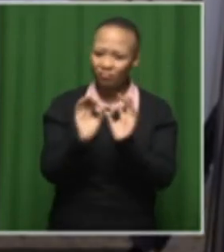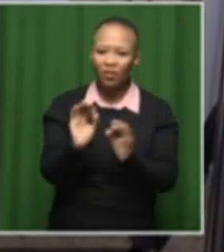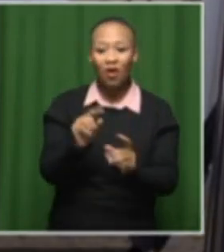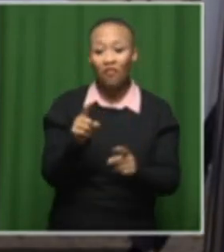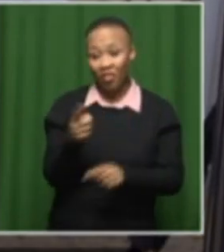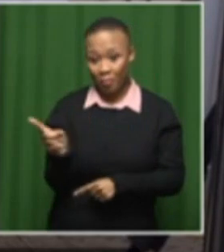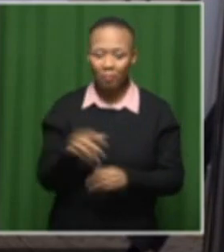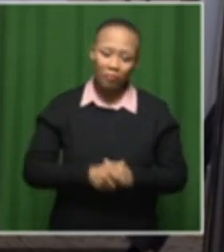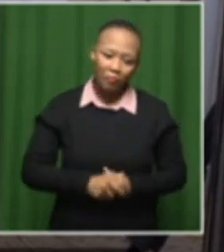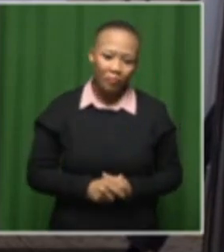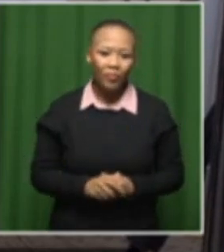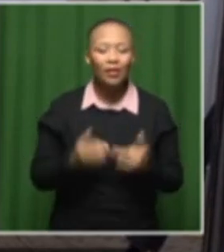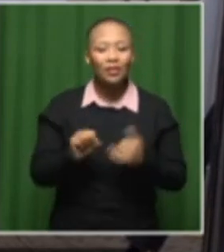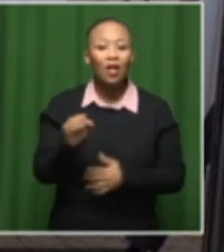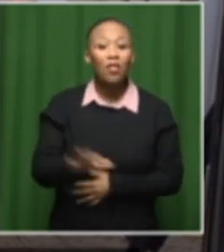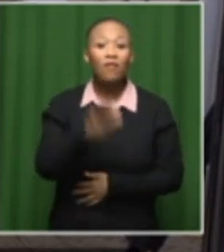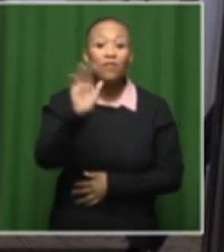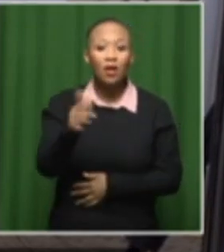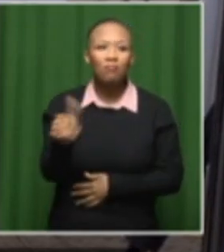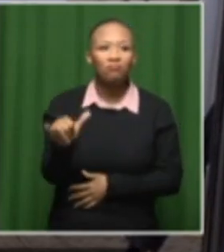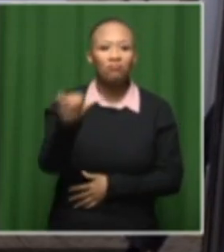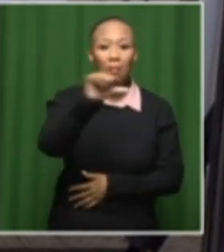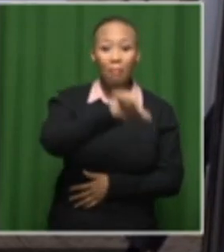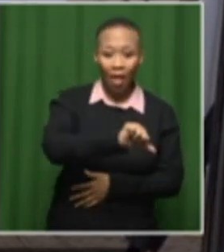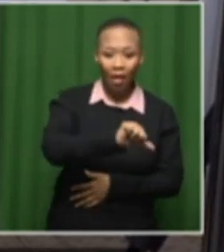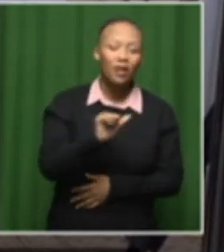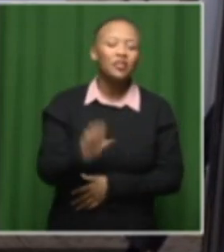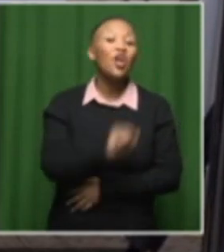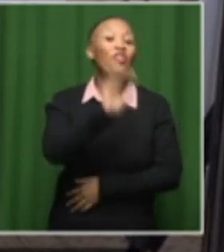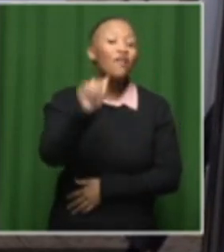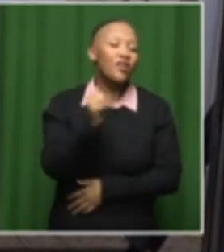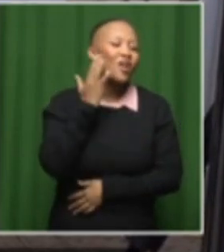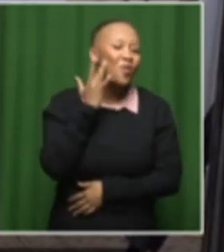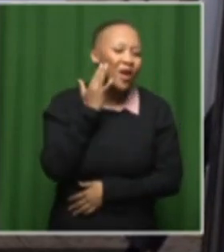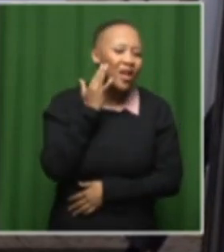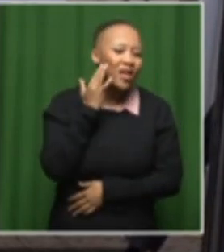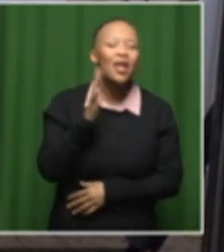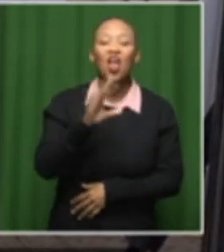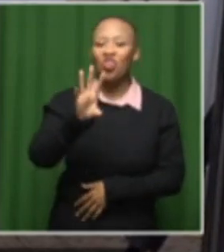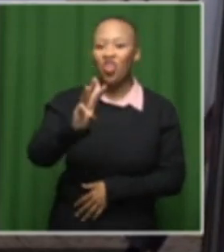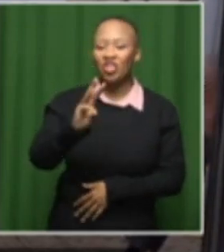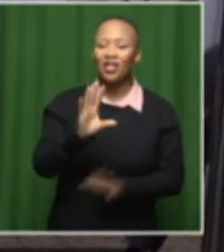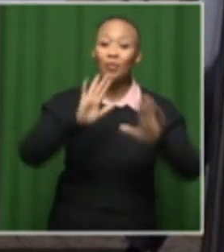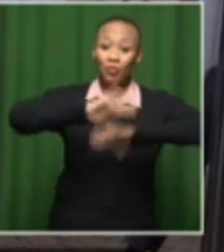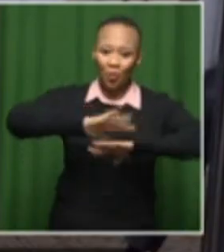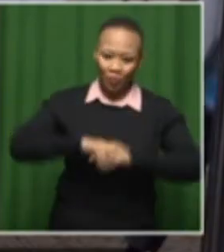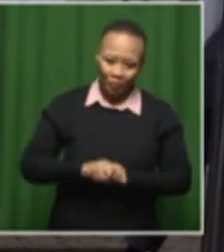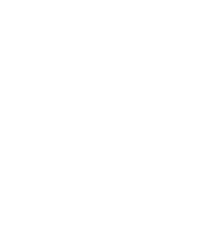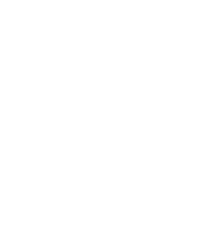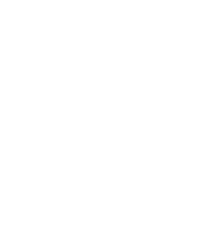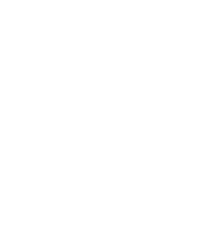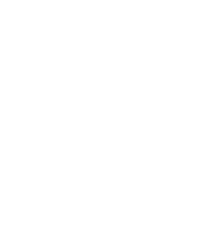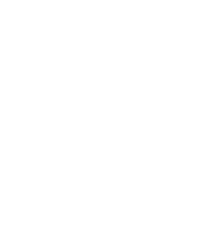president expected back in South Africa on Thursday evening. Sherwin Brycebees, SABC News, New York.